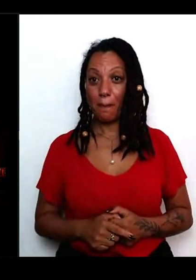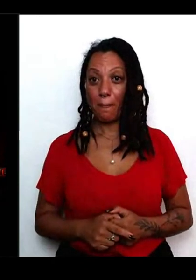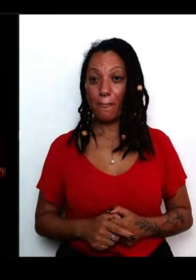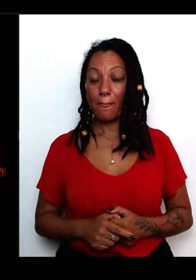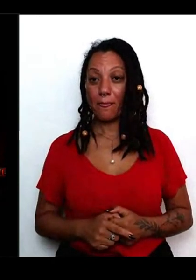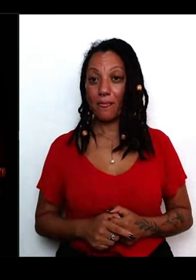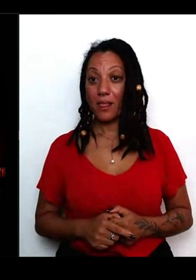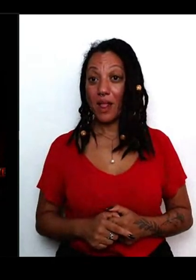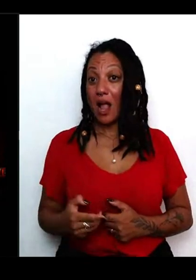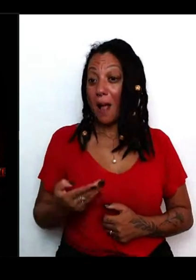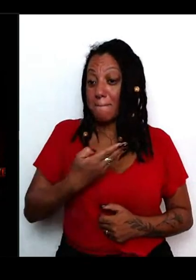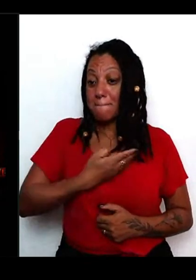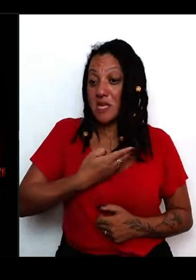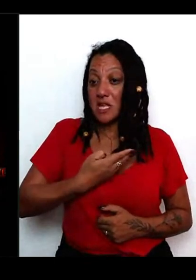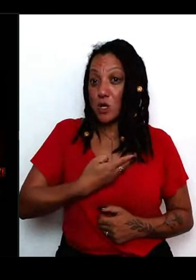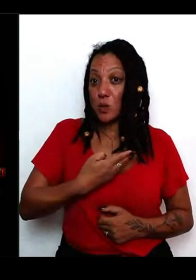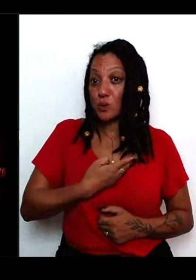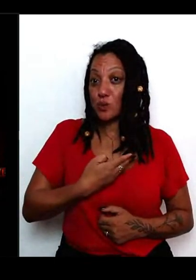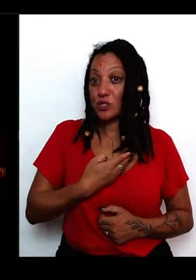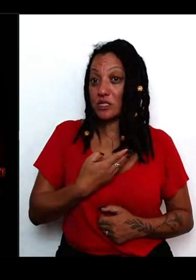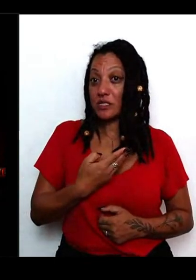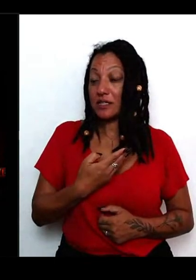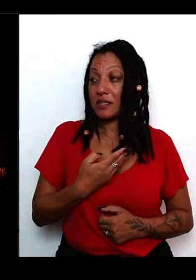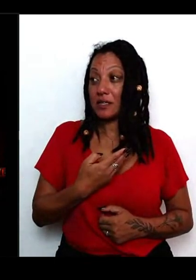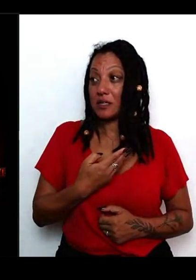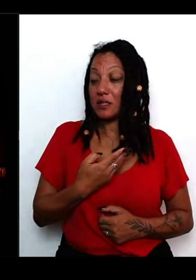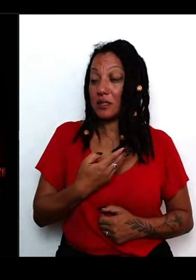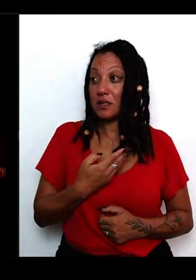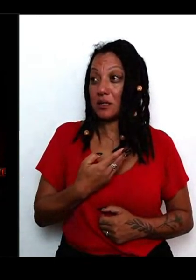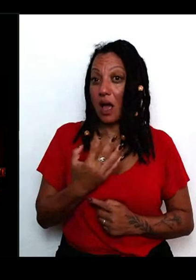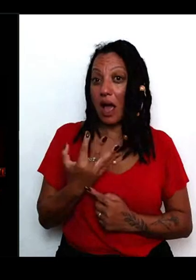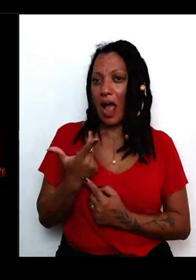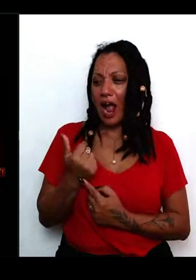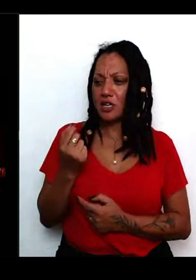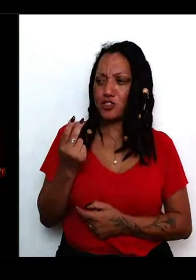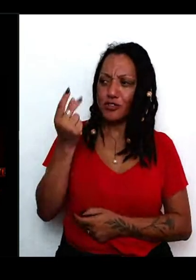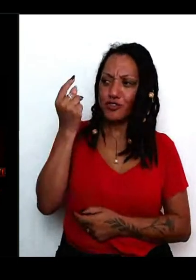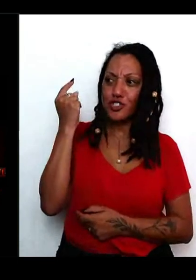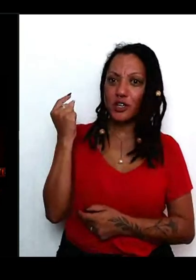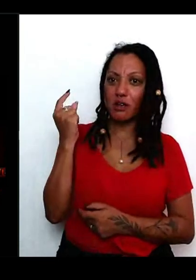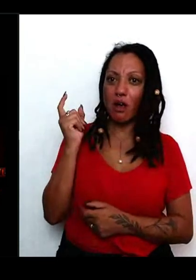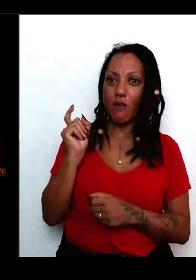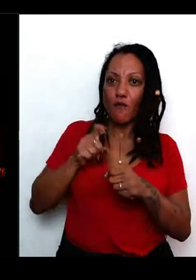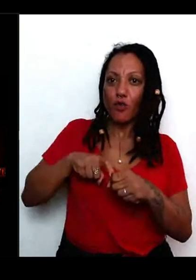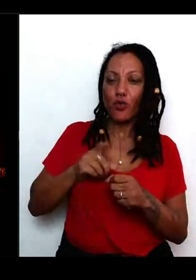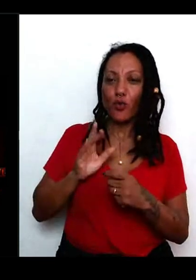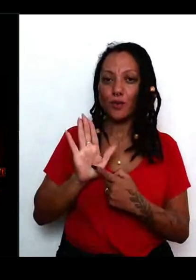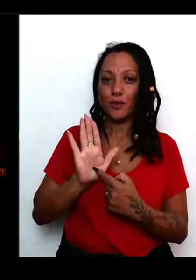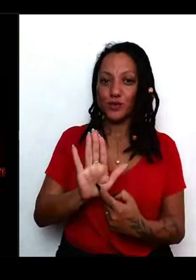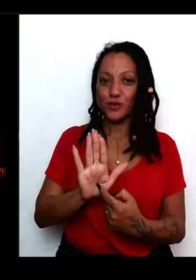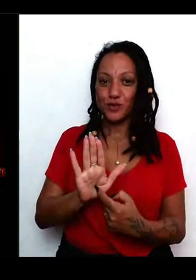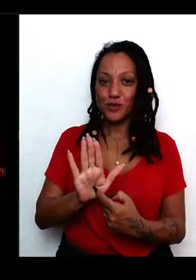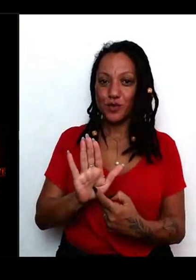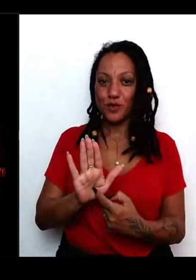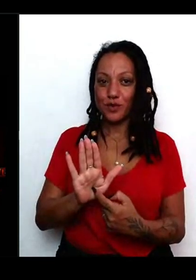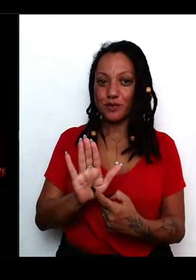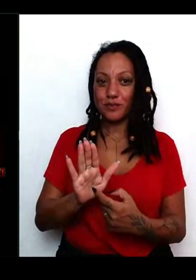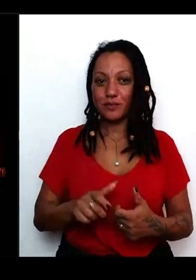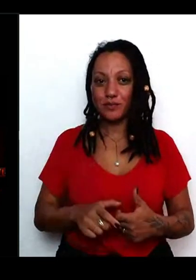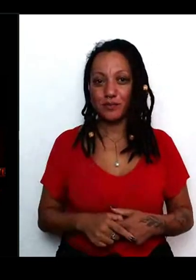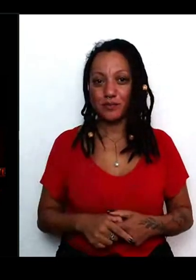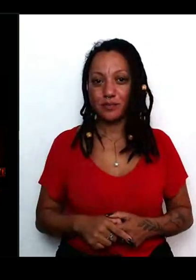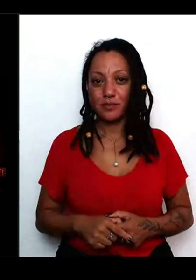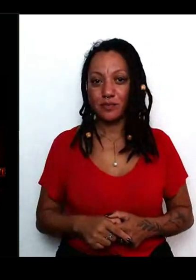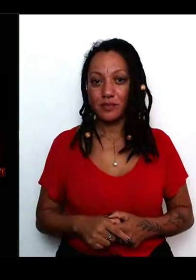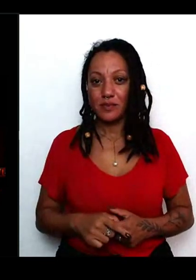he built a peace Tower in Los Angeles and he rebuilt a section of it for this show but I